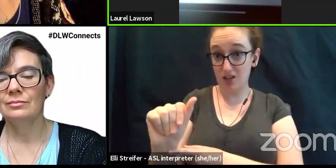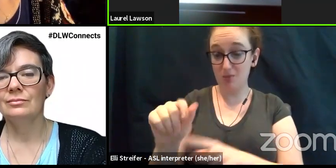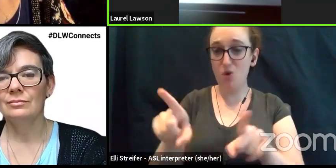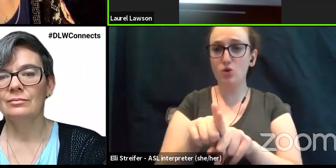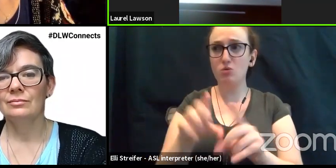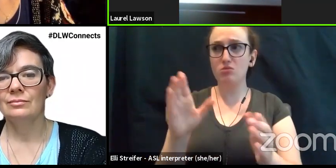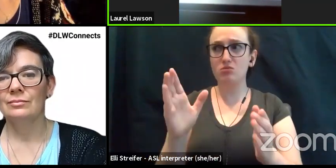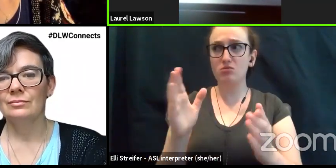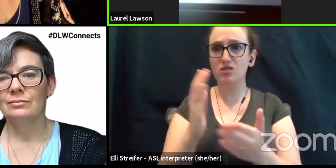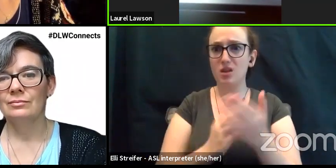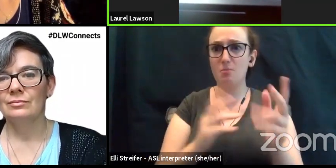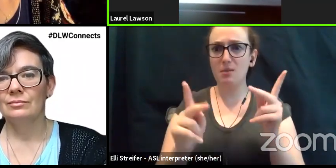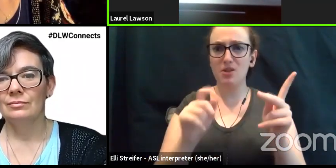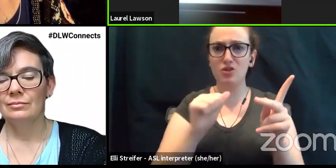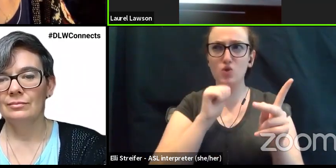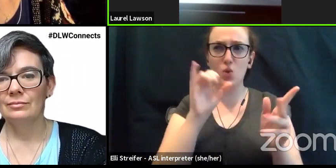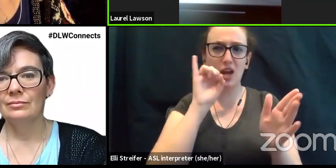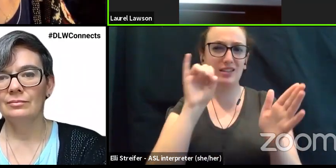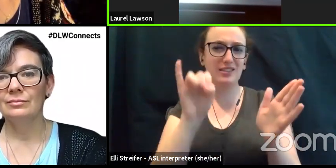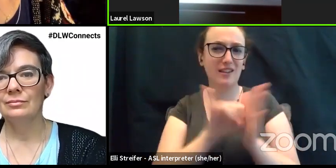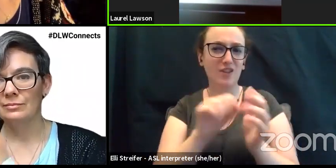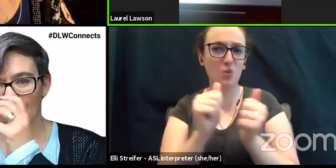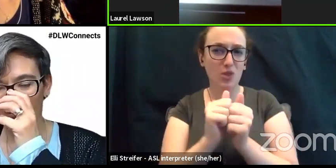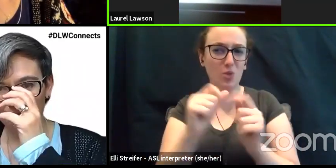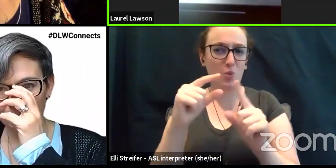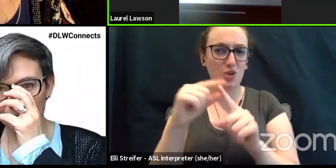is not always straightforward.